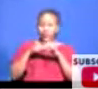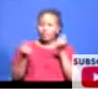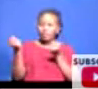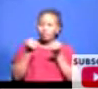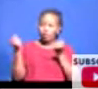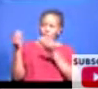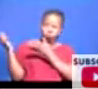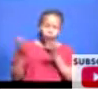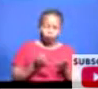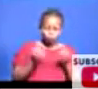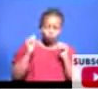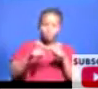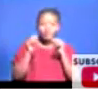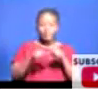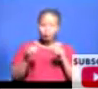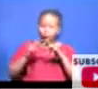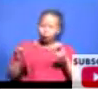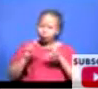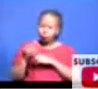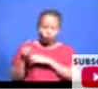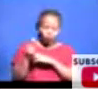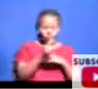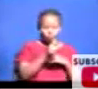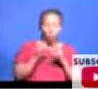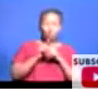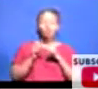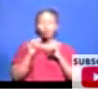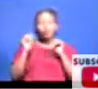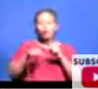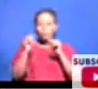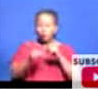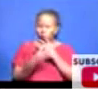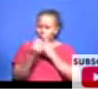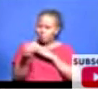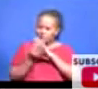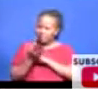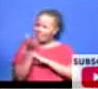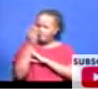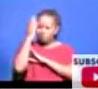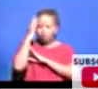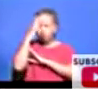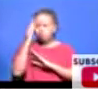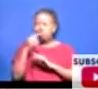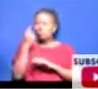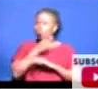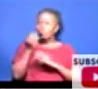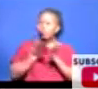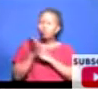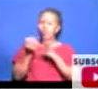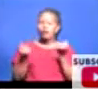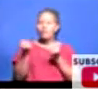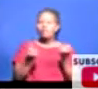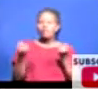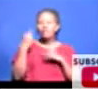tracing throughout its life, given that the plates will also be synchronized with the identifying code through the vehicle identification number, in